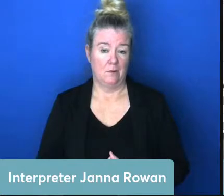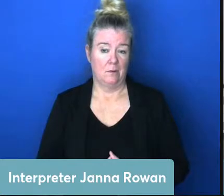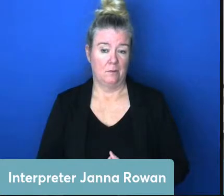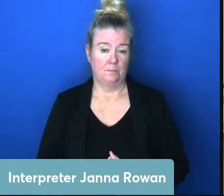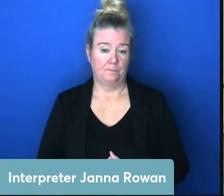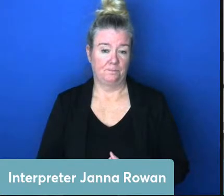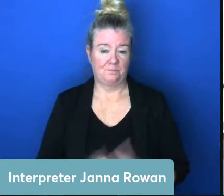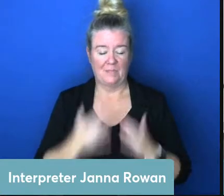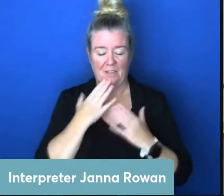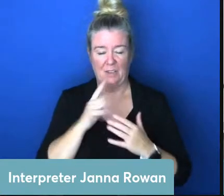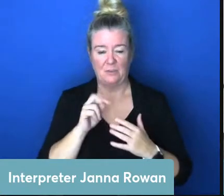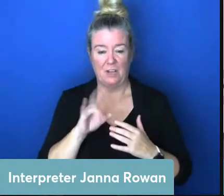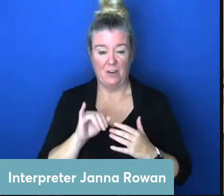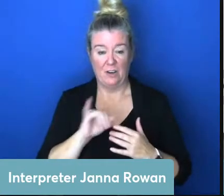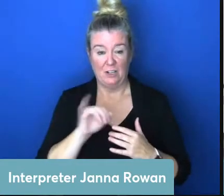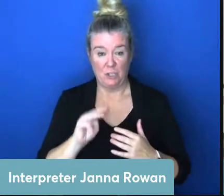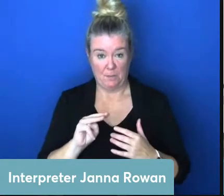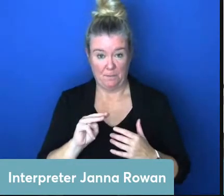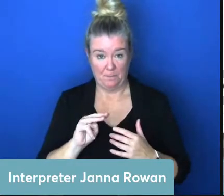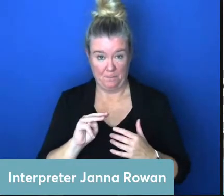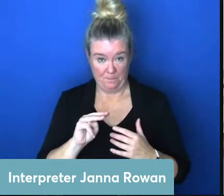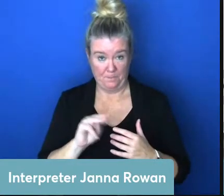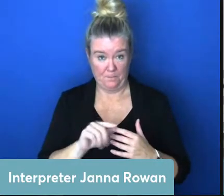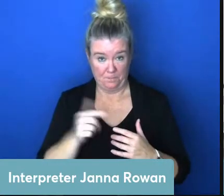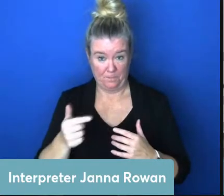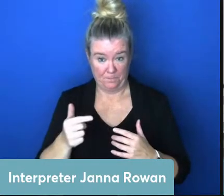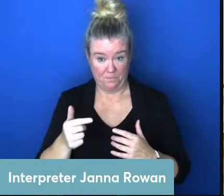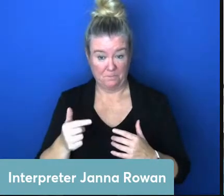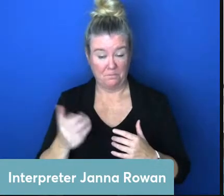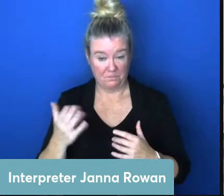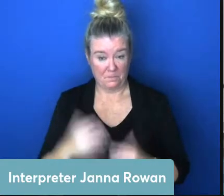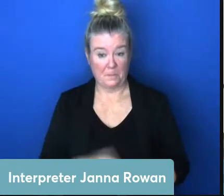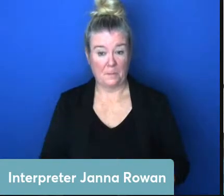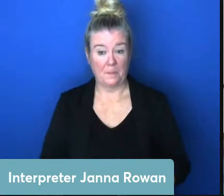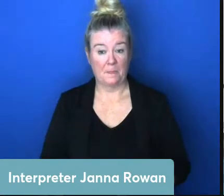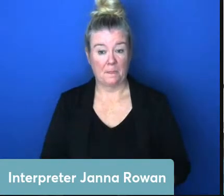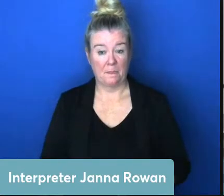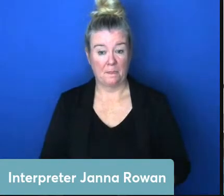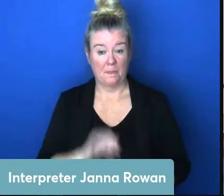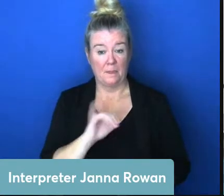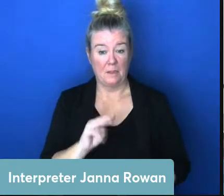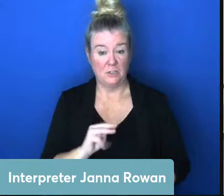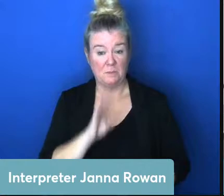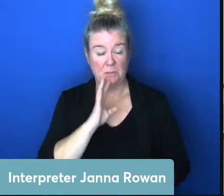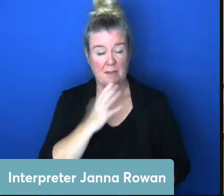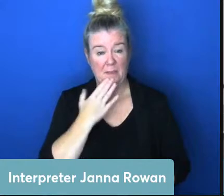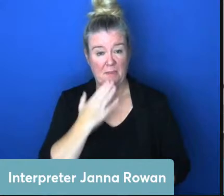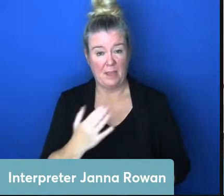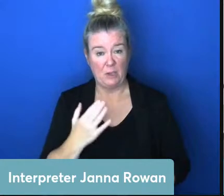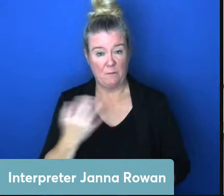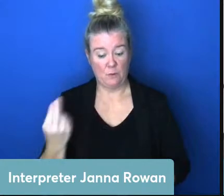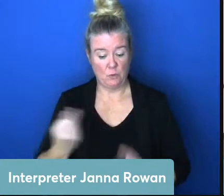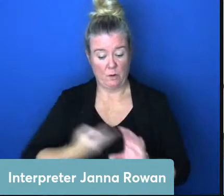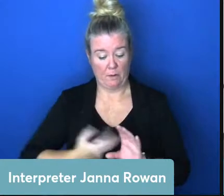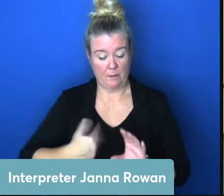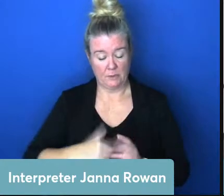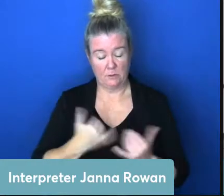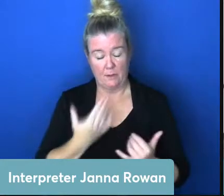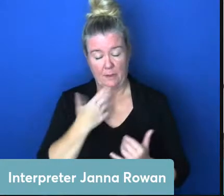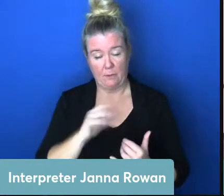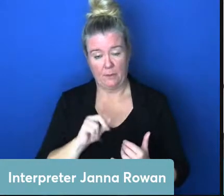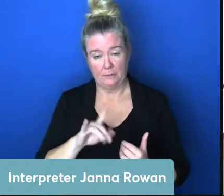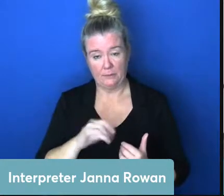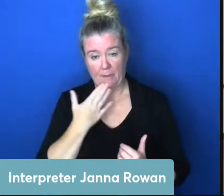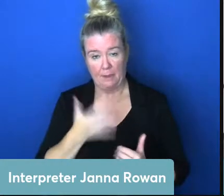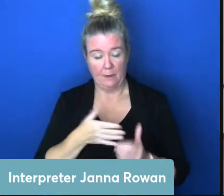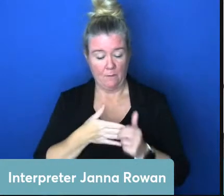Thanks, Terri. Jim, do you want to go next? Yeah, I'll be glad to. Thanks, Alicia, and thanks for joining us today. Thanks to the League